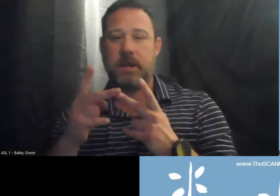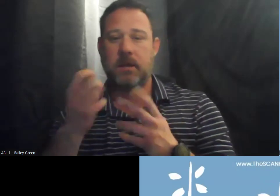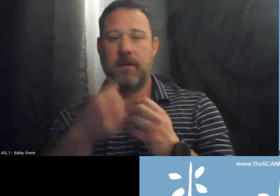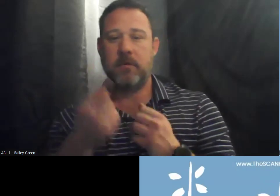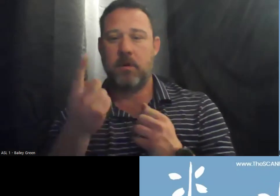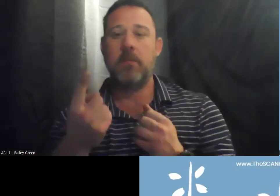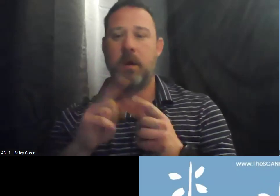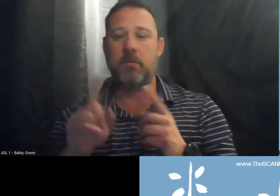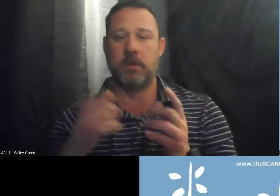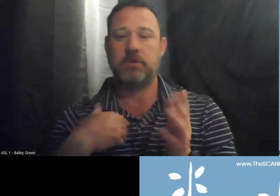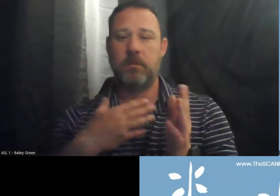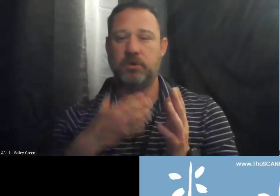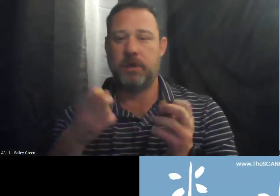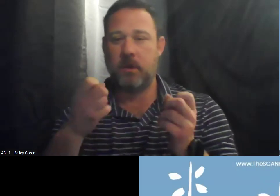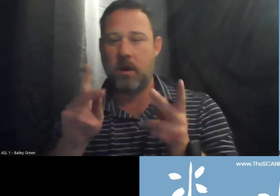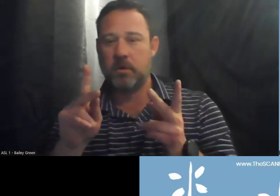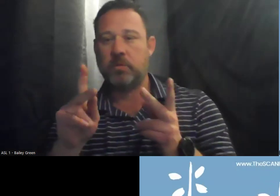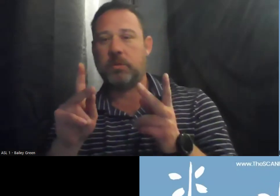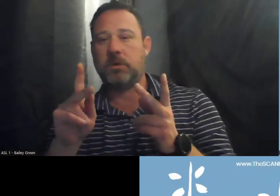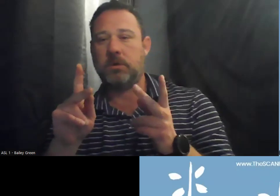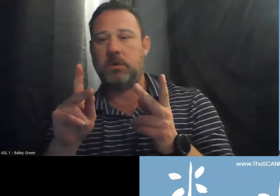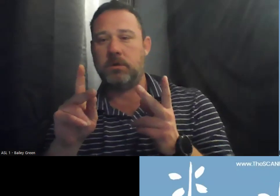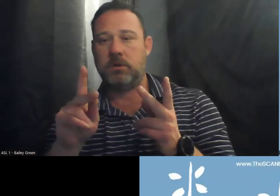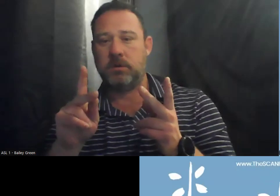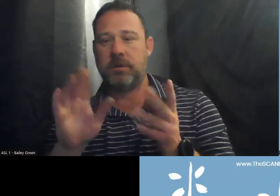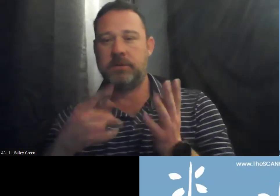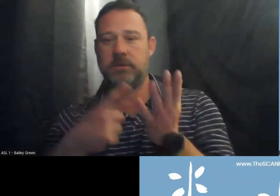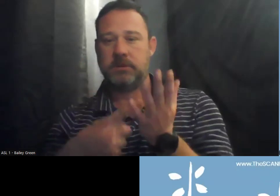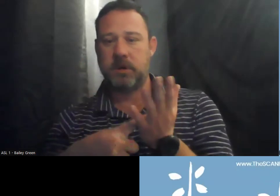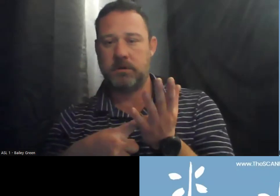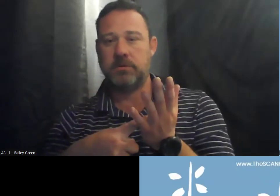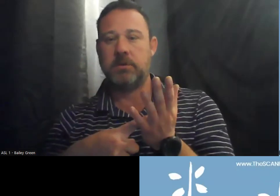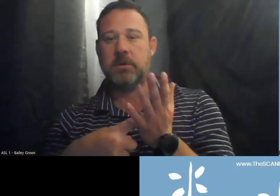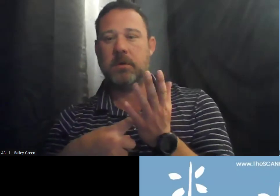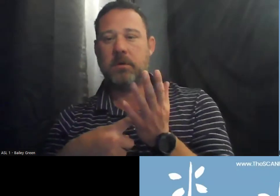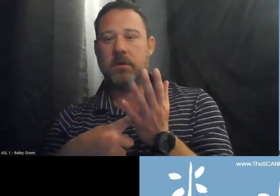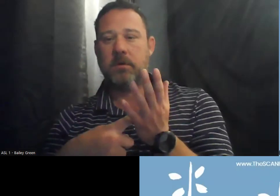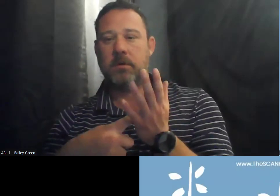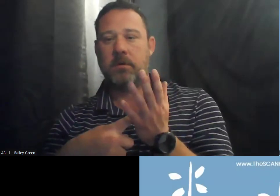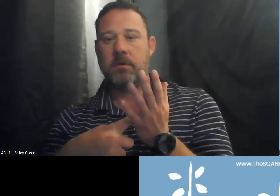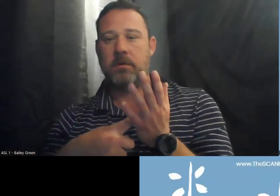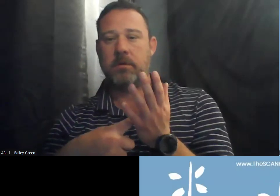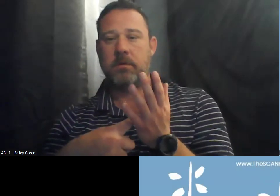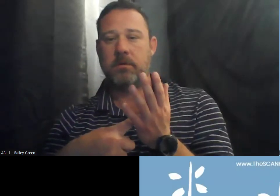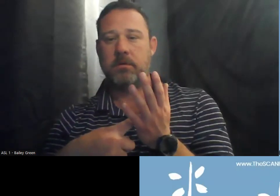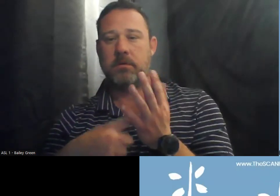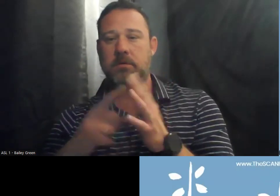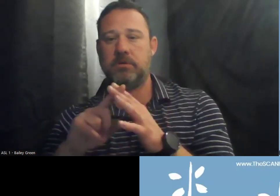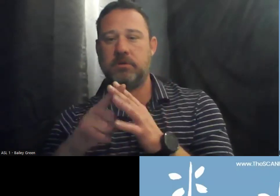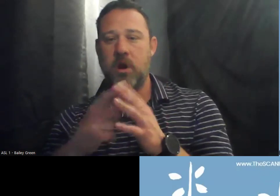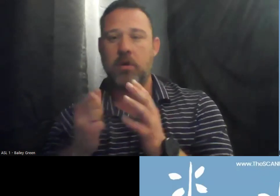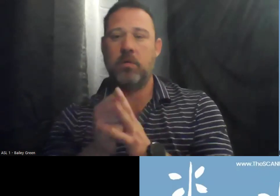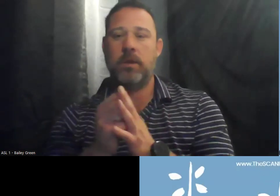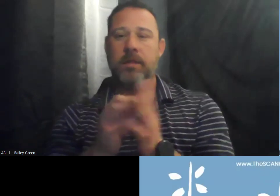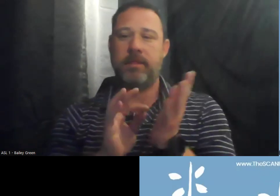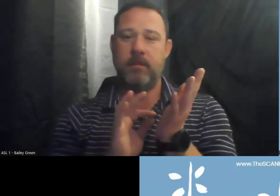but really appreciate this opportunity for this discussion and to, I mean, start with